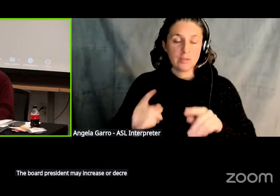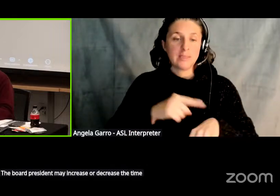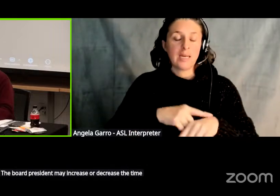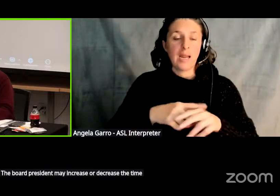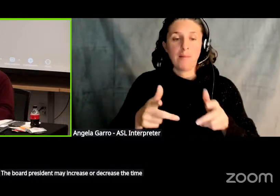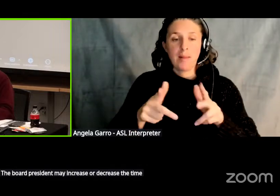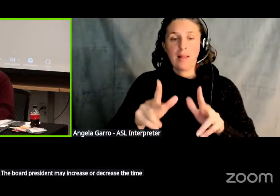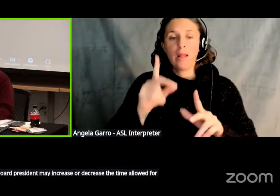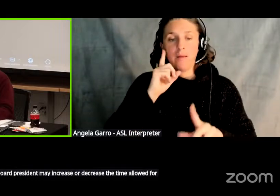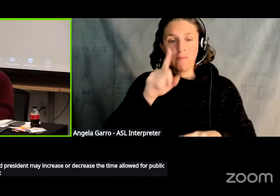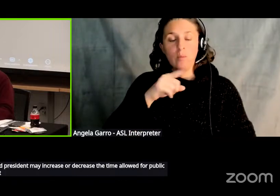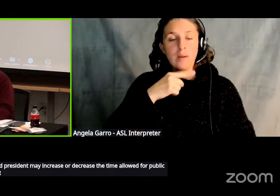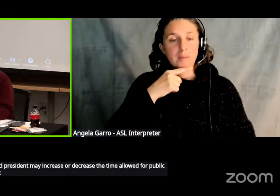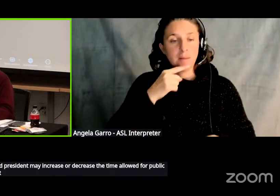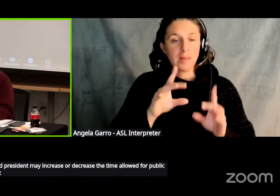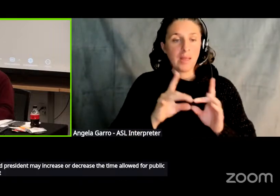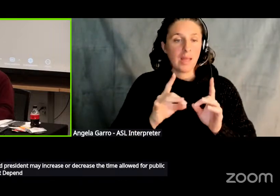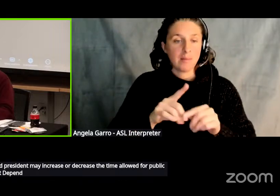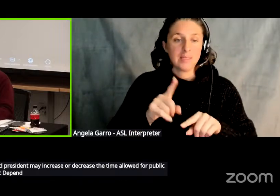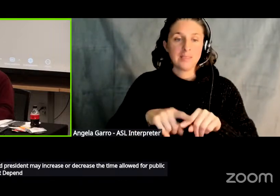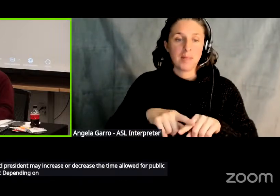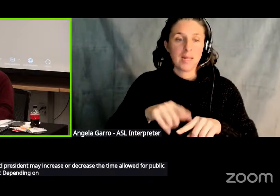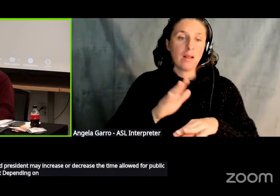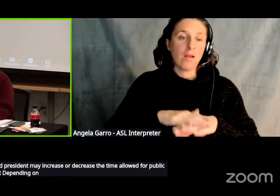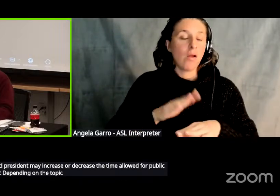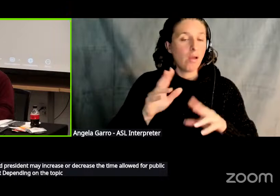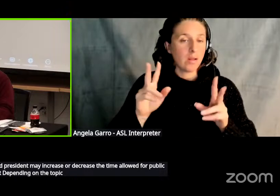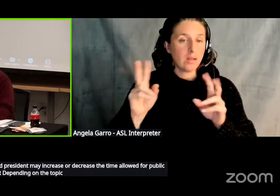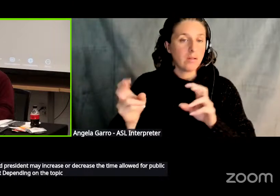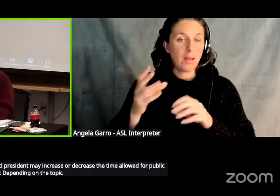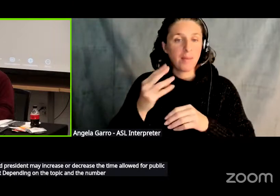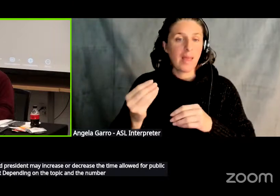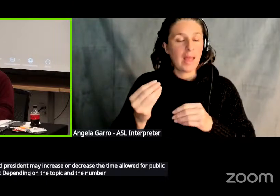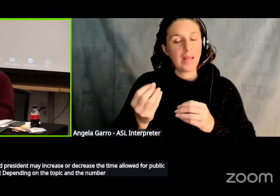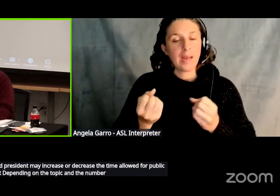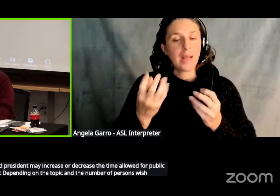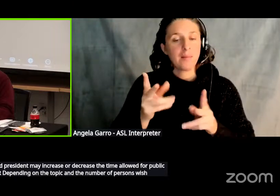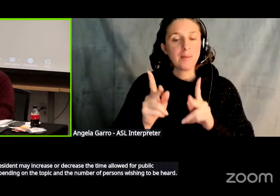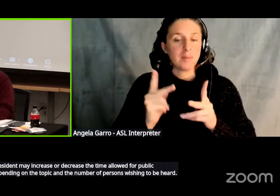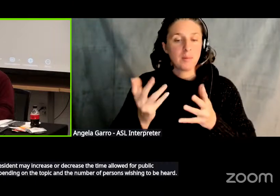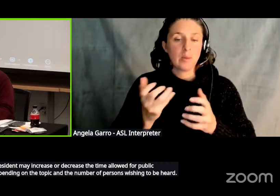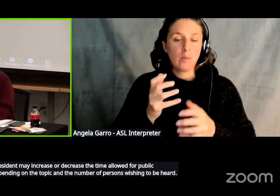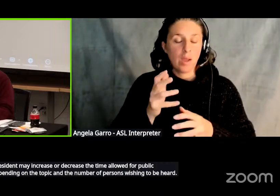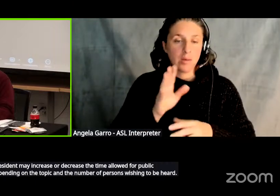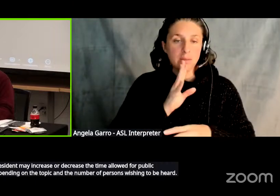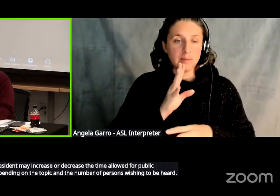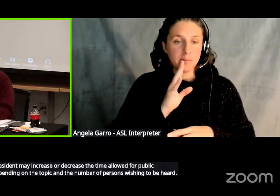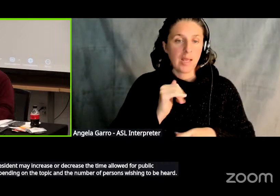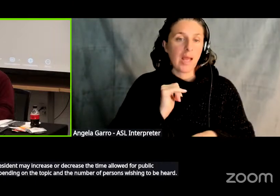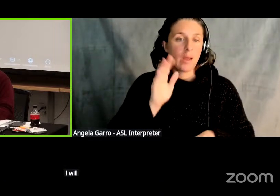public comment depending on the topic and the number of persons wishing to be heard. I will